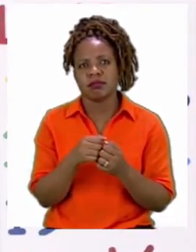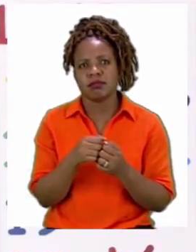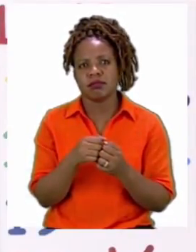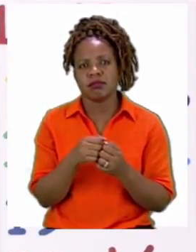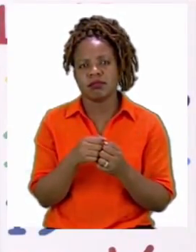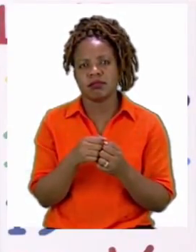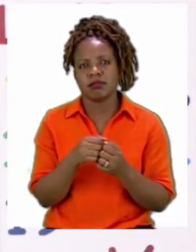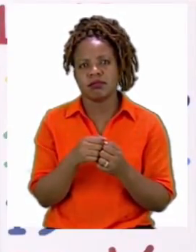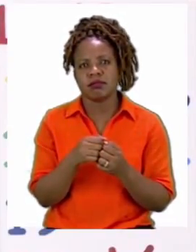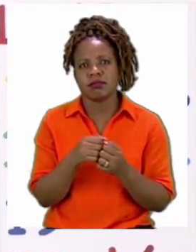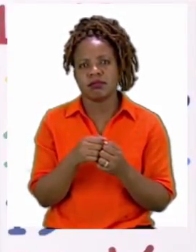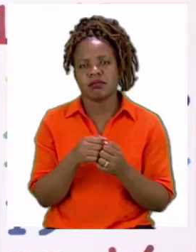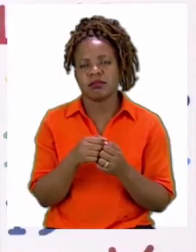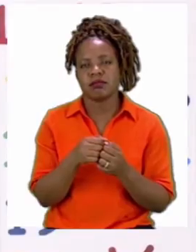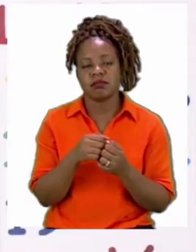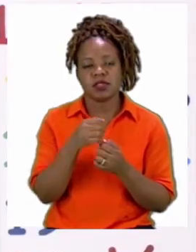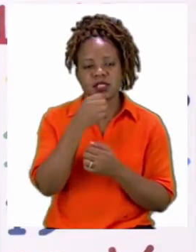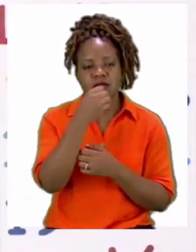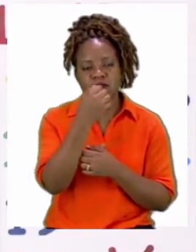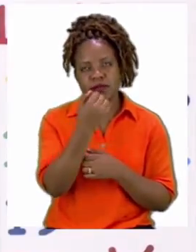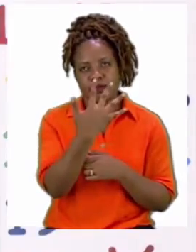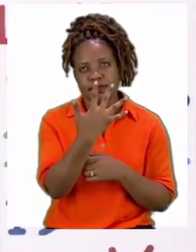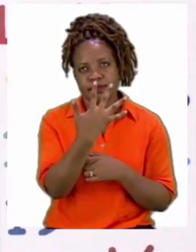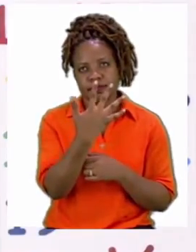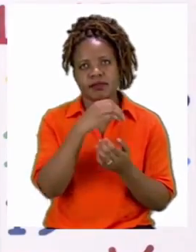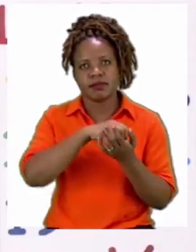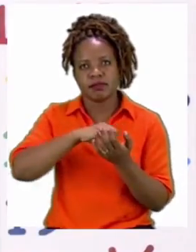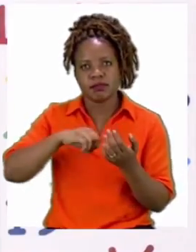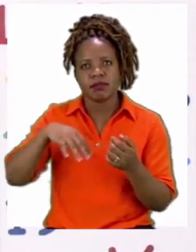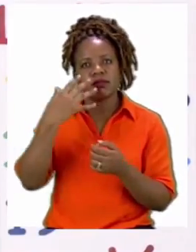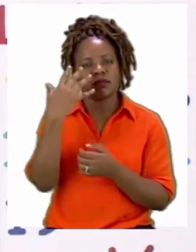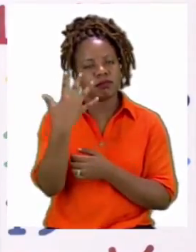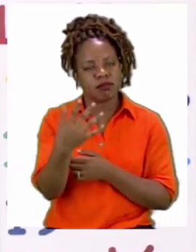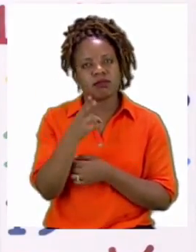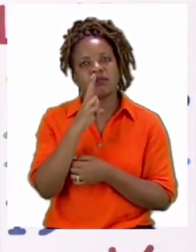away 5, which means that we have 0.